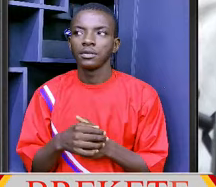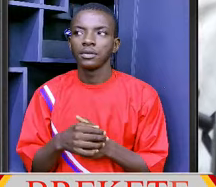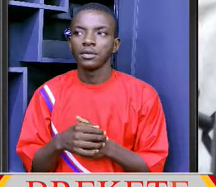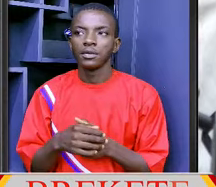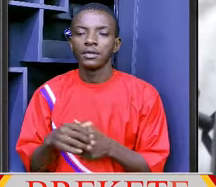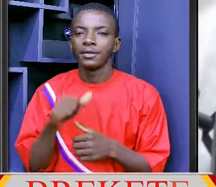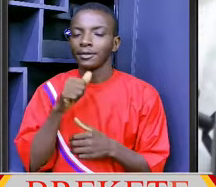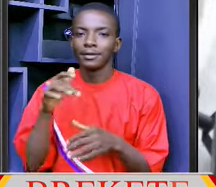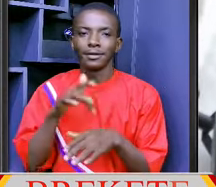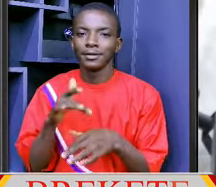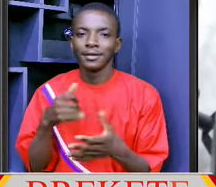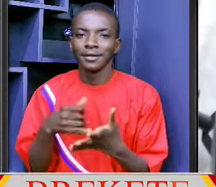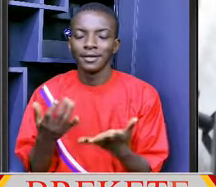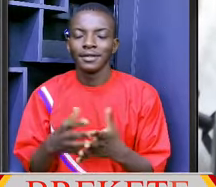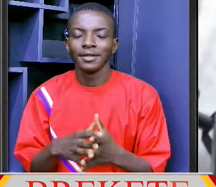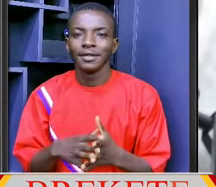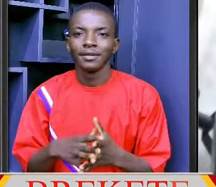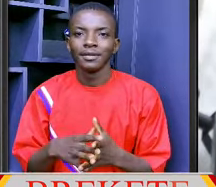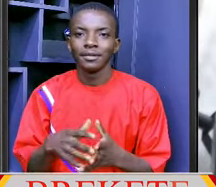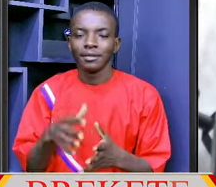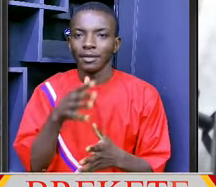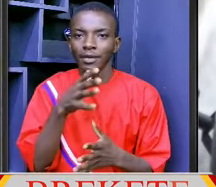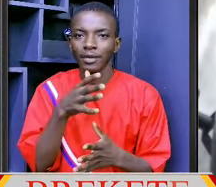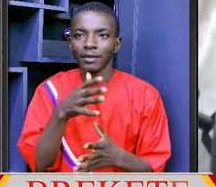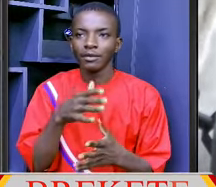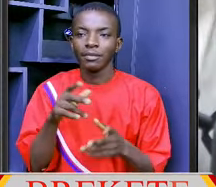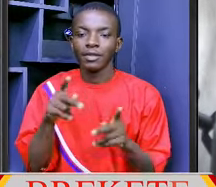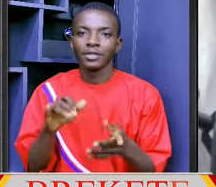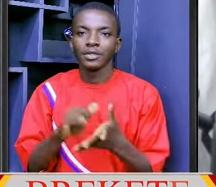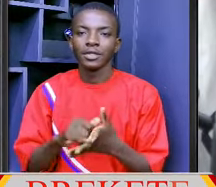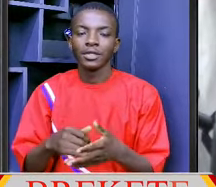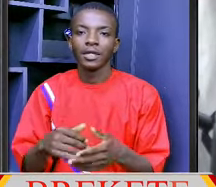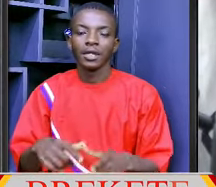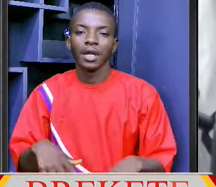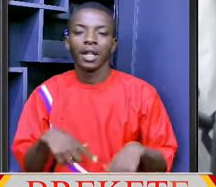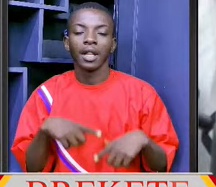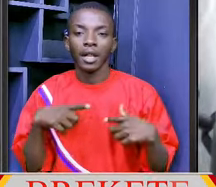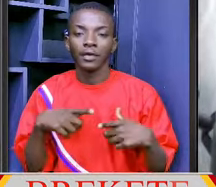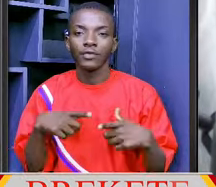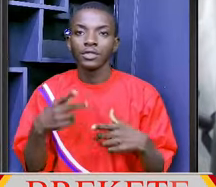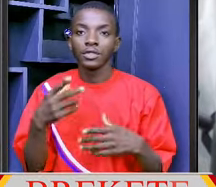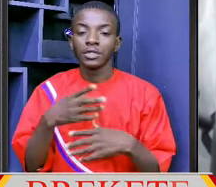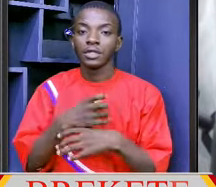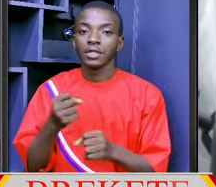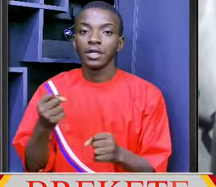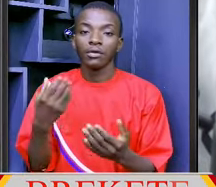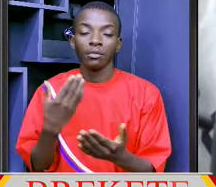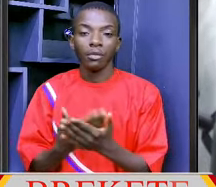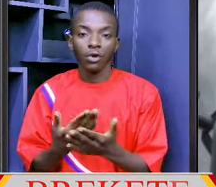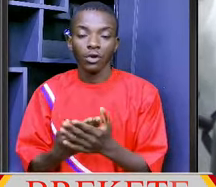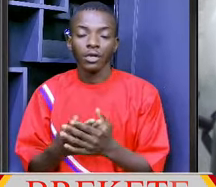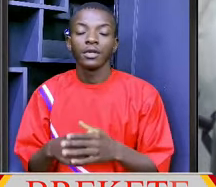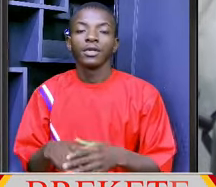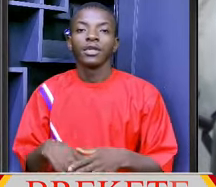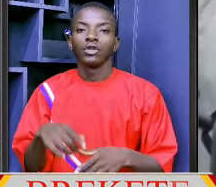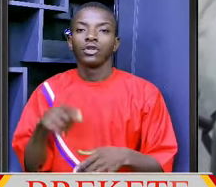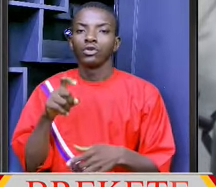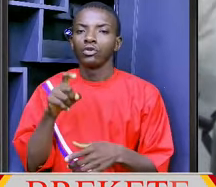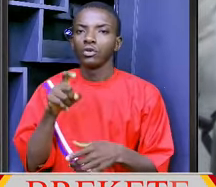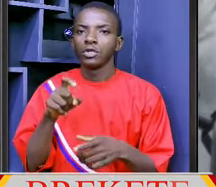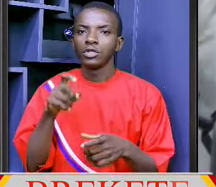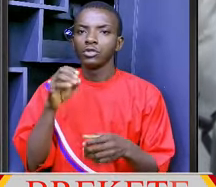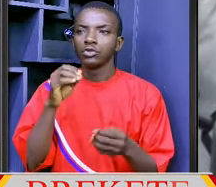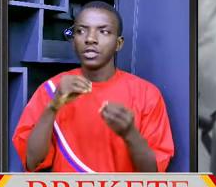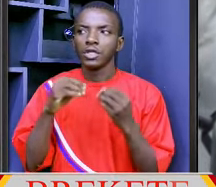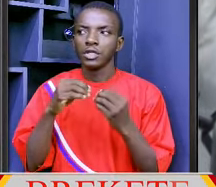him. Yes, sir. So, madam. Yes, sir. Now, person where they alive, they save money. Yes, sir. You need to